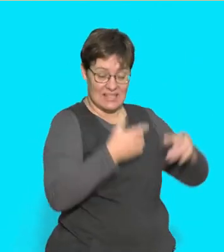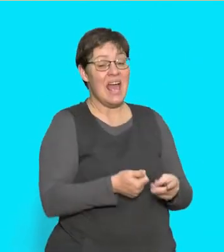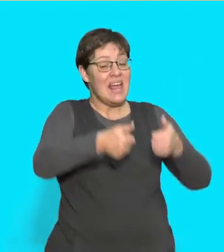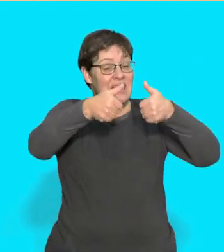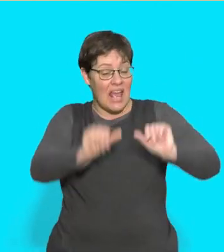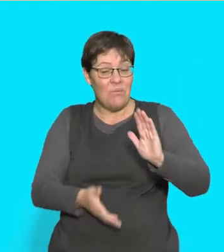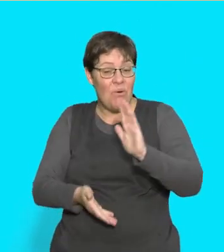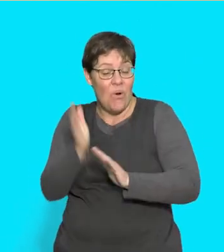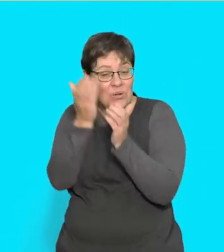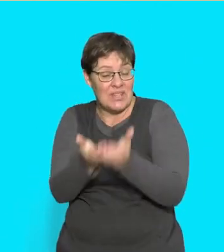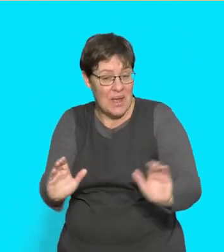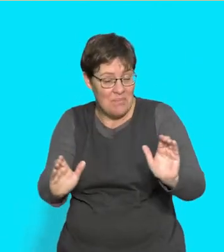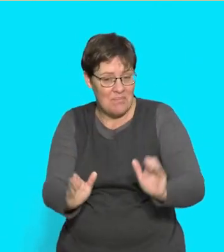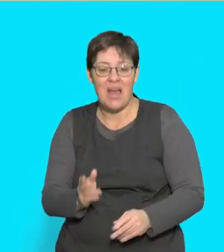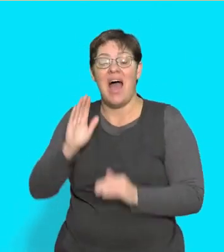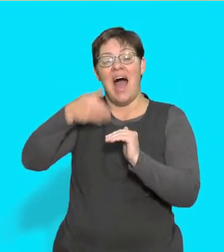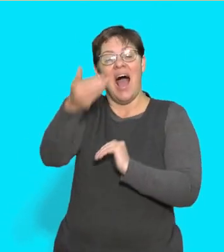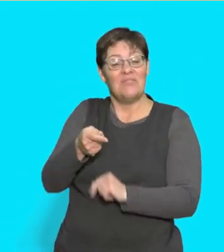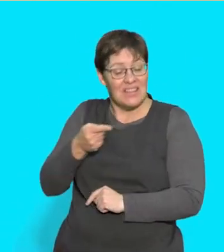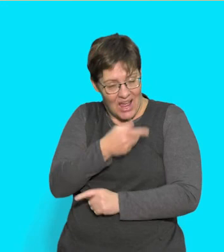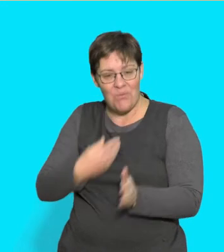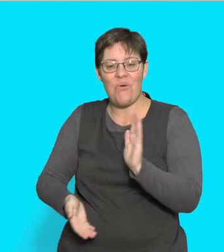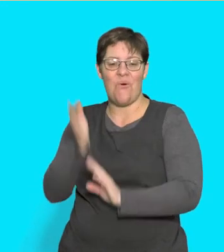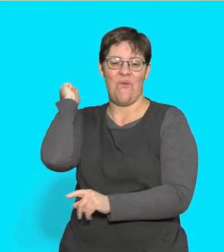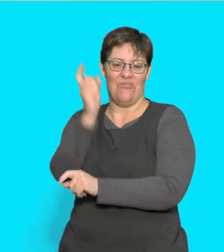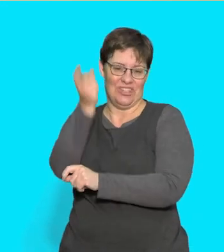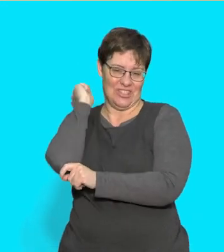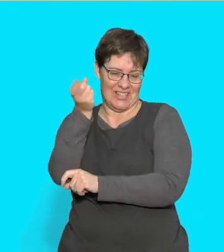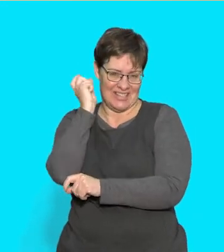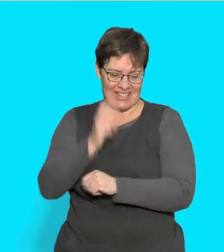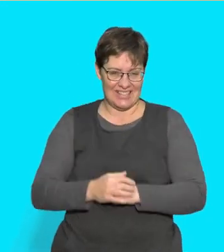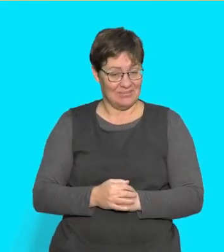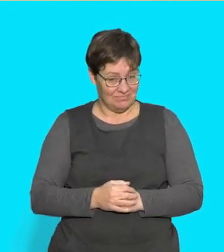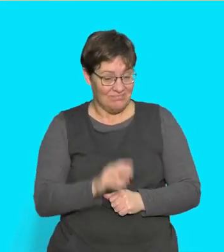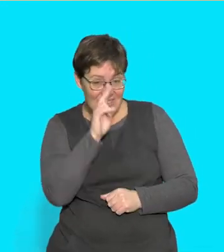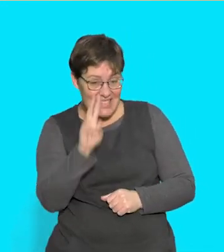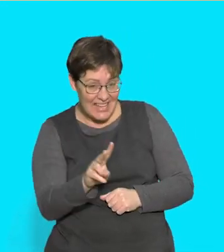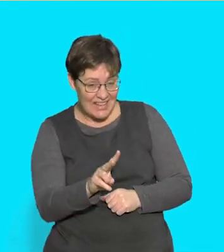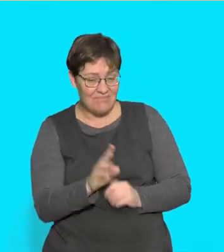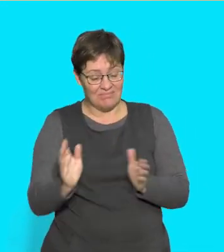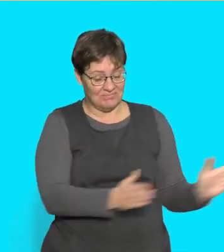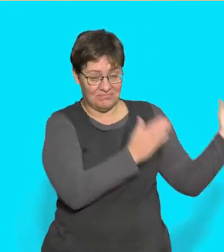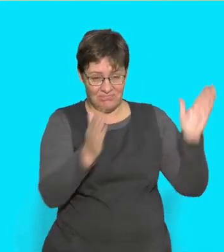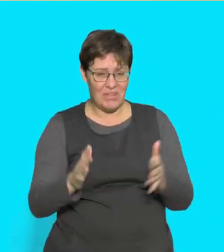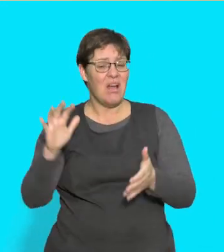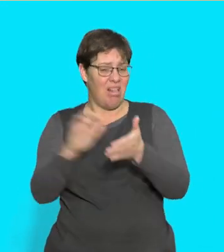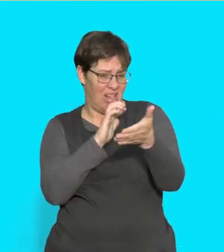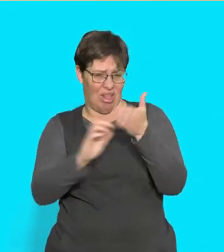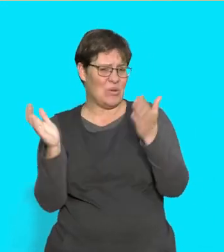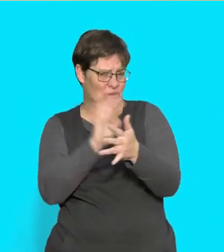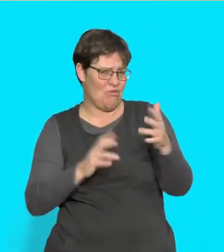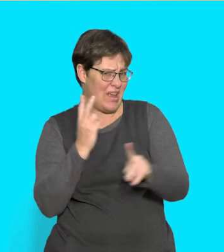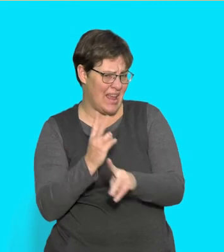we went to the dam. After that we went fishing. Can you sort out this story?